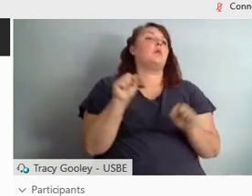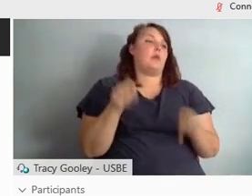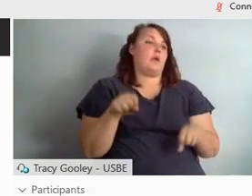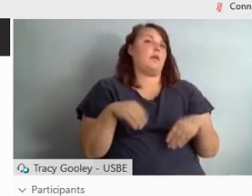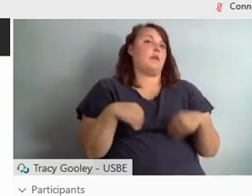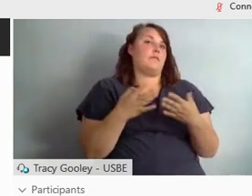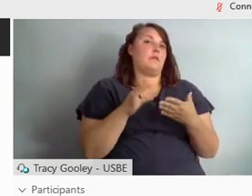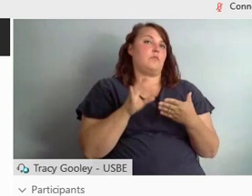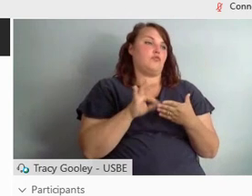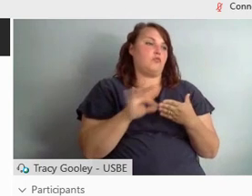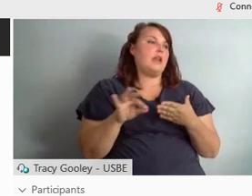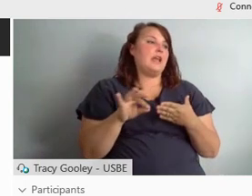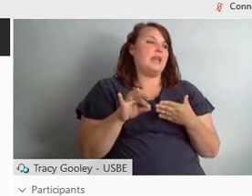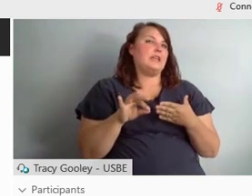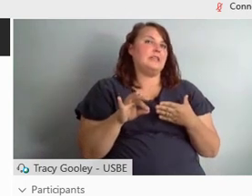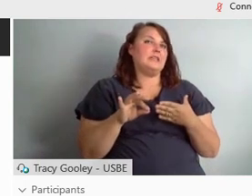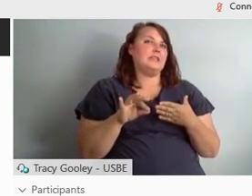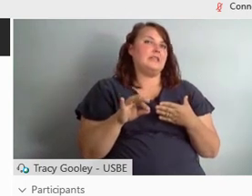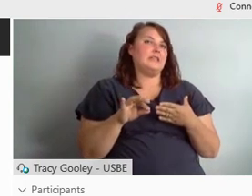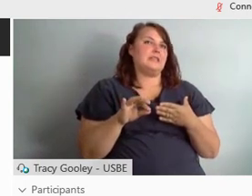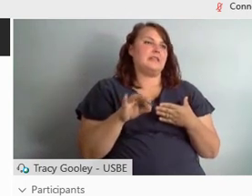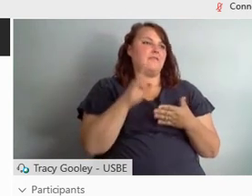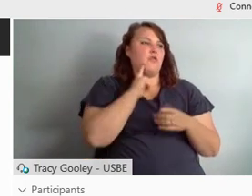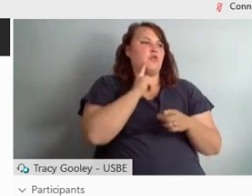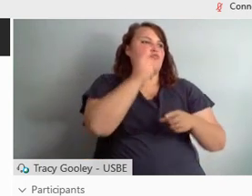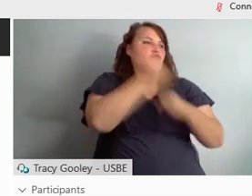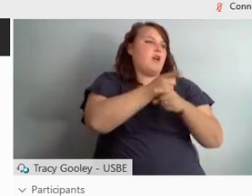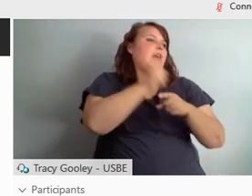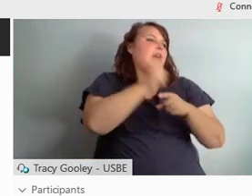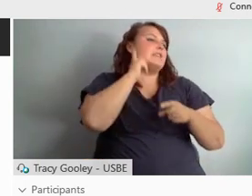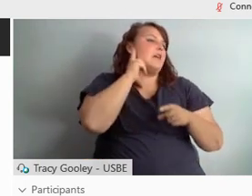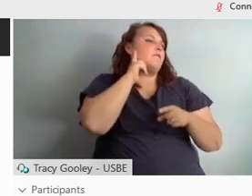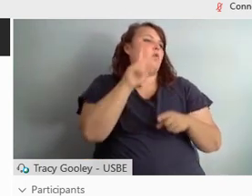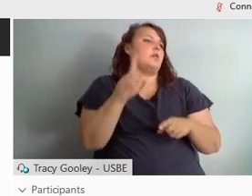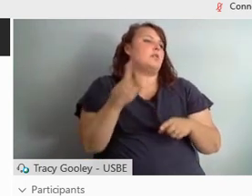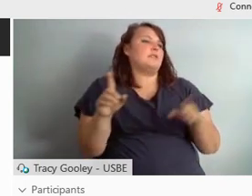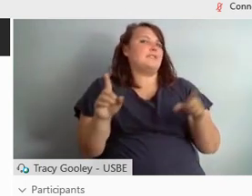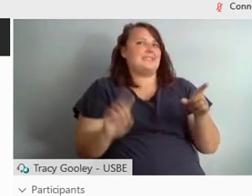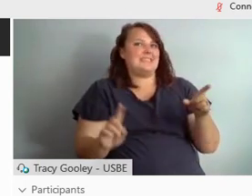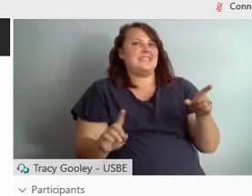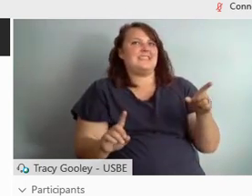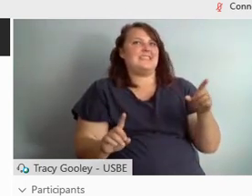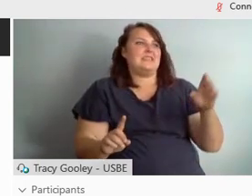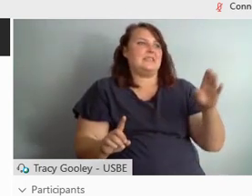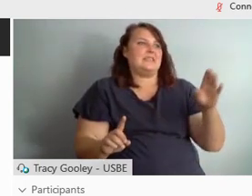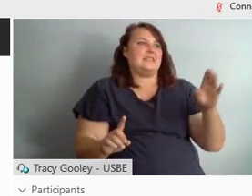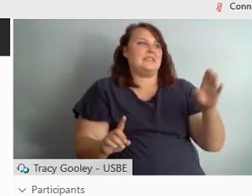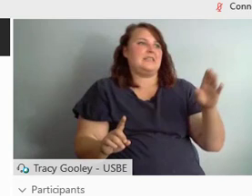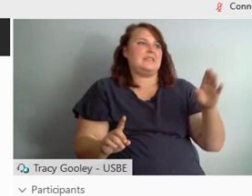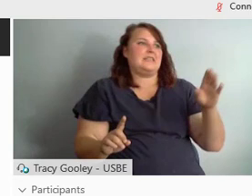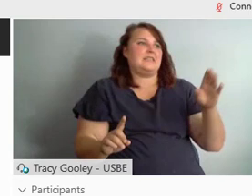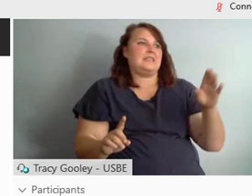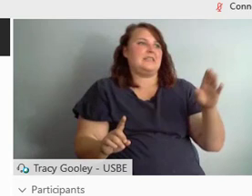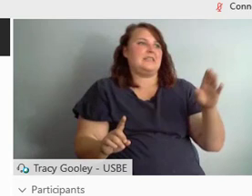give them credit for the correct sound for the letter D. Okay?